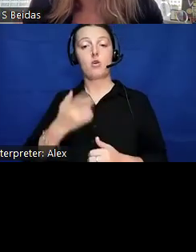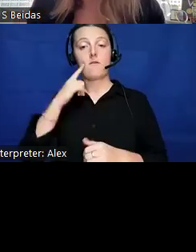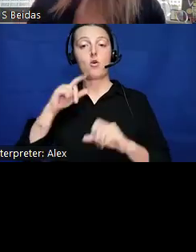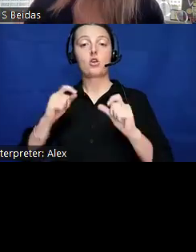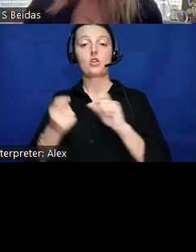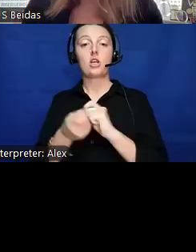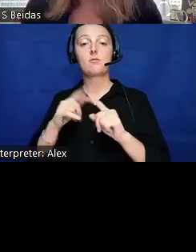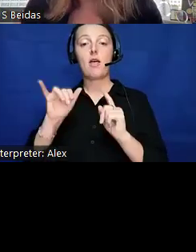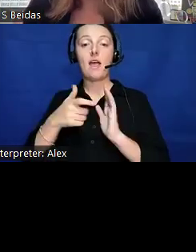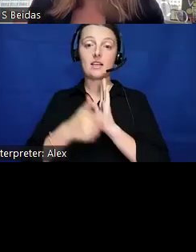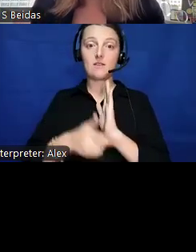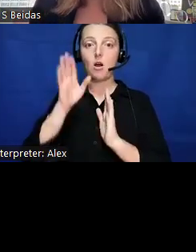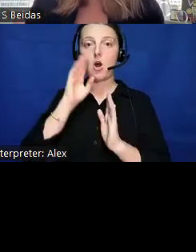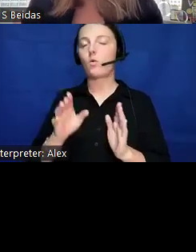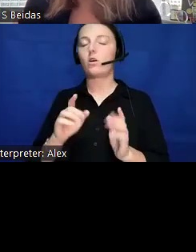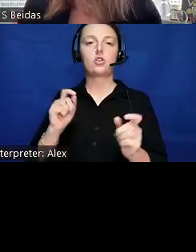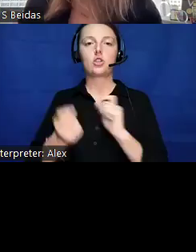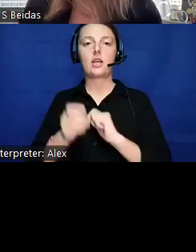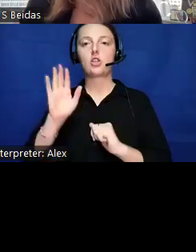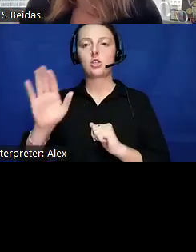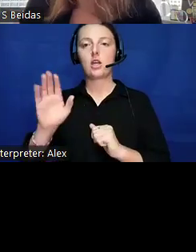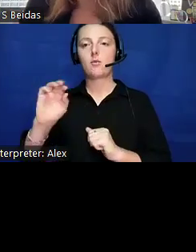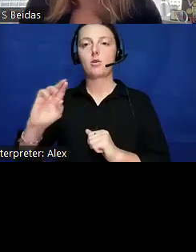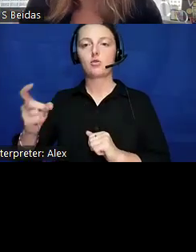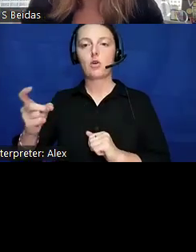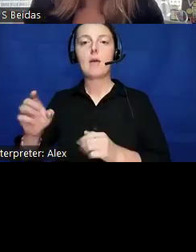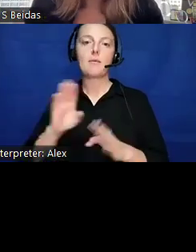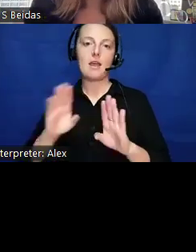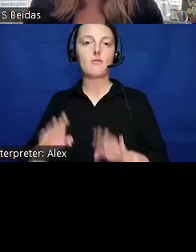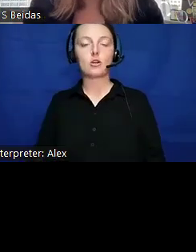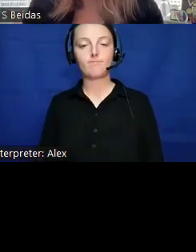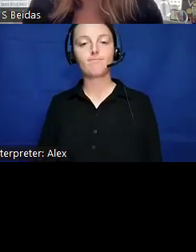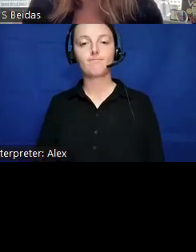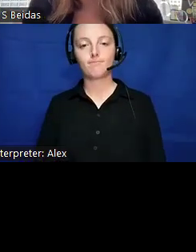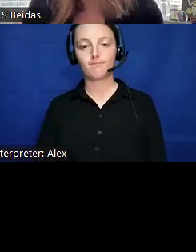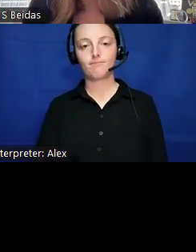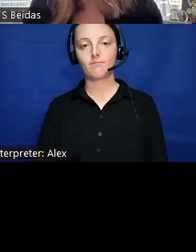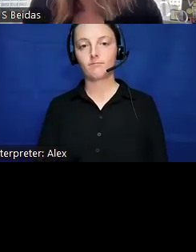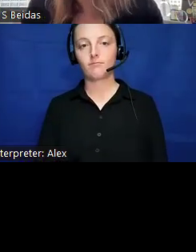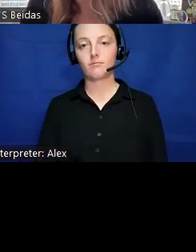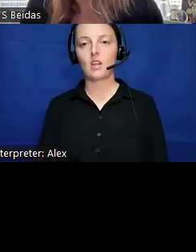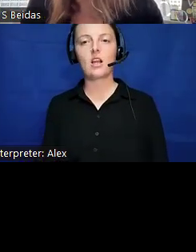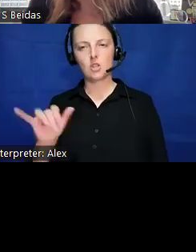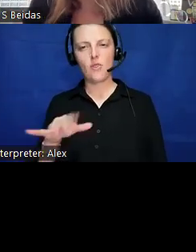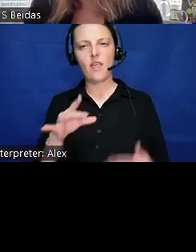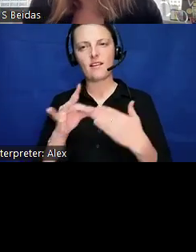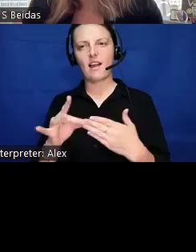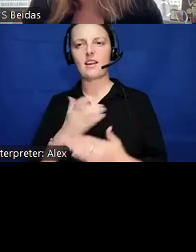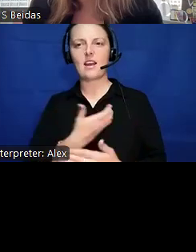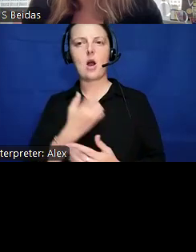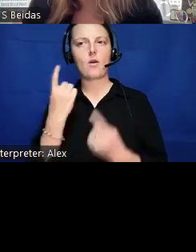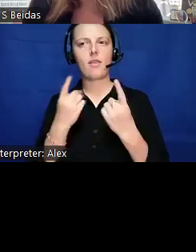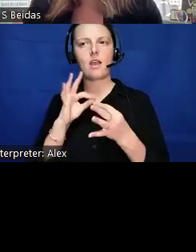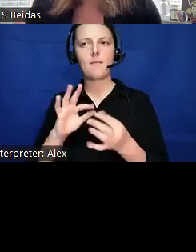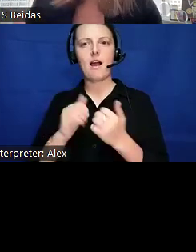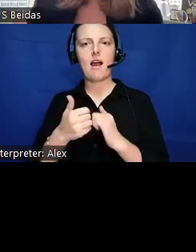shapes their prescribing behavior. So that really kind of guided our kind of thinking about how we might bring some of these